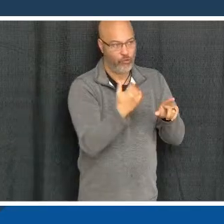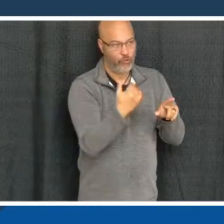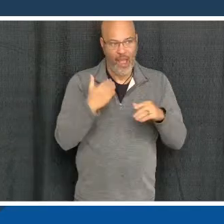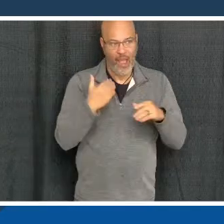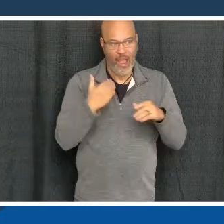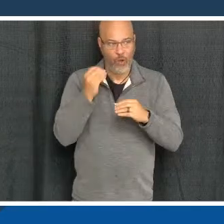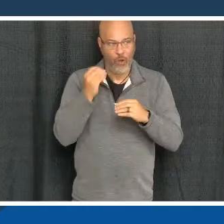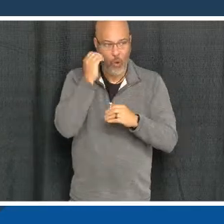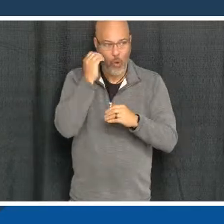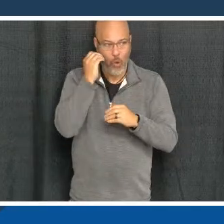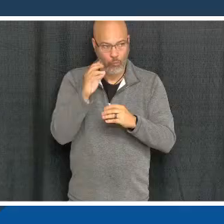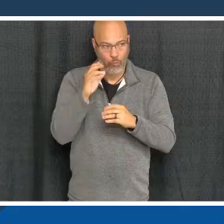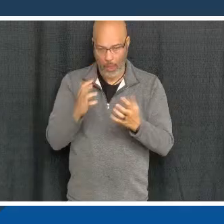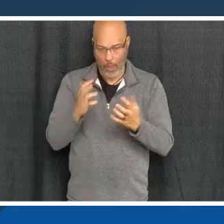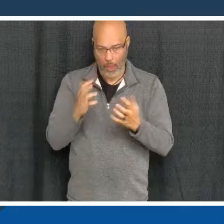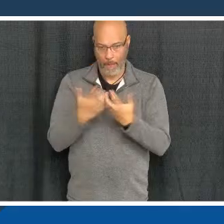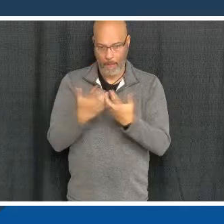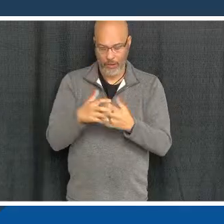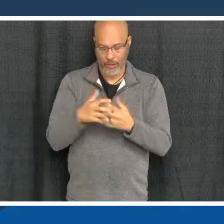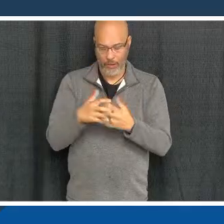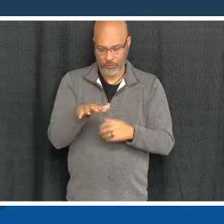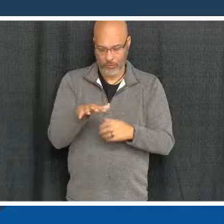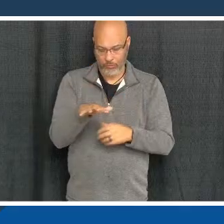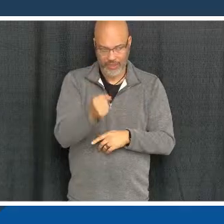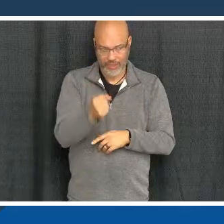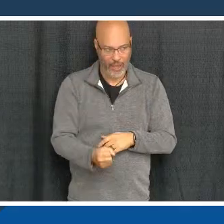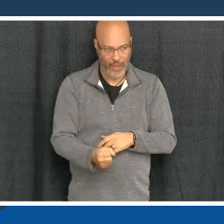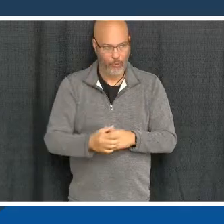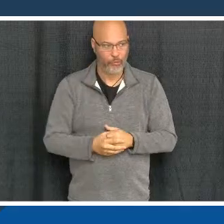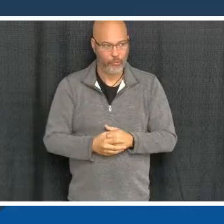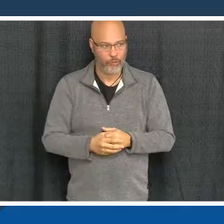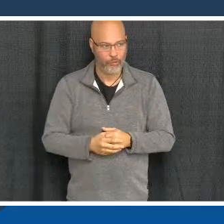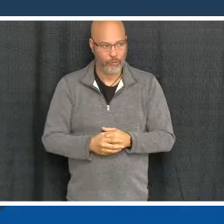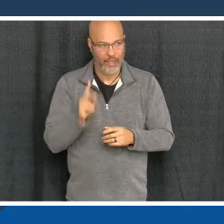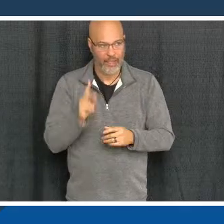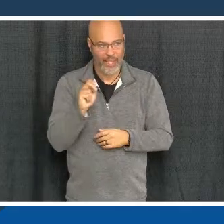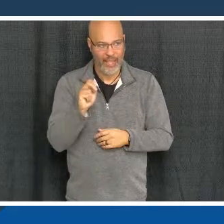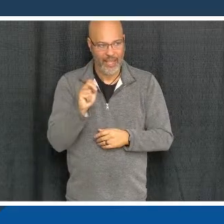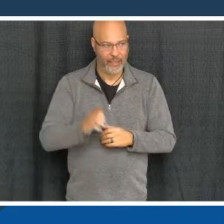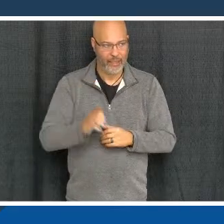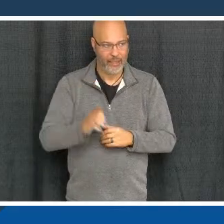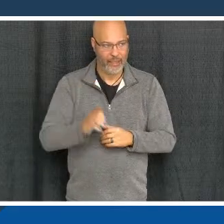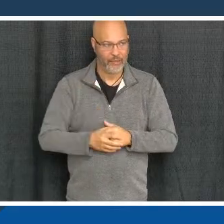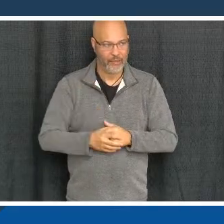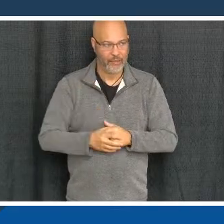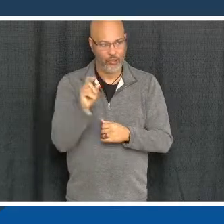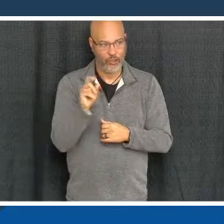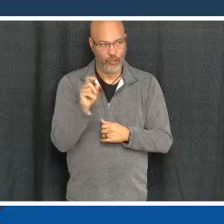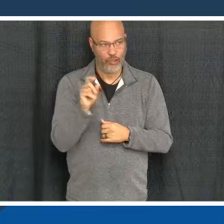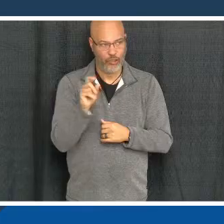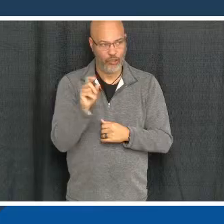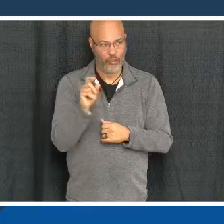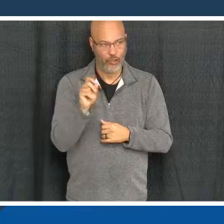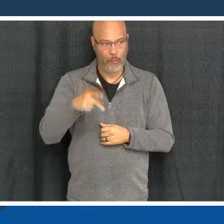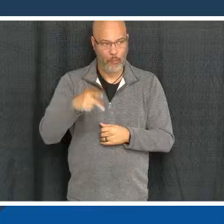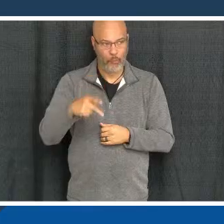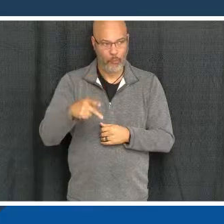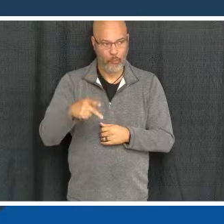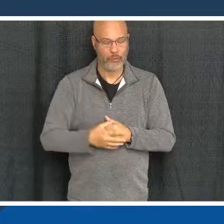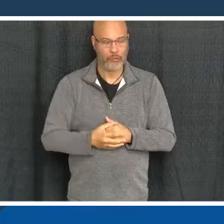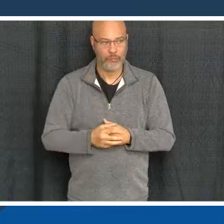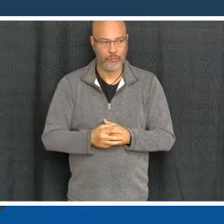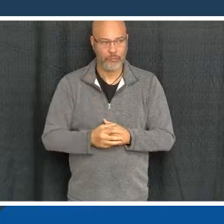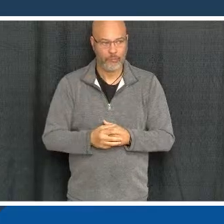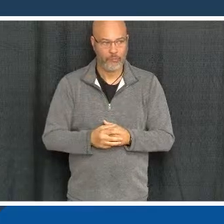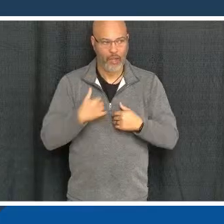neighborhood, which matches the suburban neighborhood to the south on Kennedy Lane. And here's the zoning map. There's